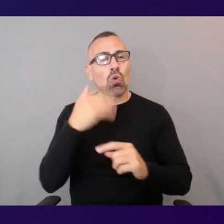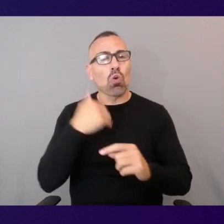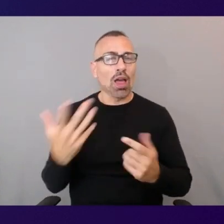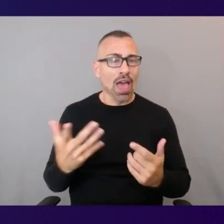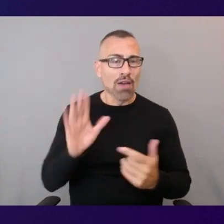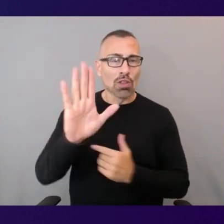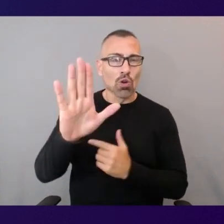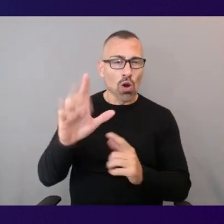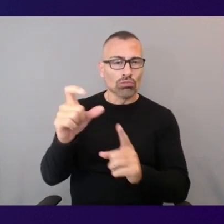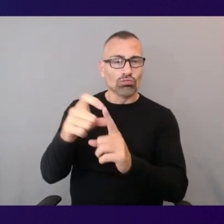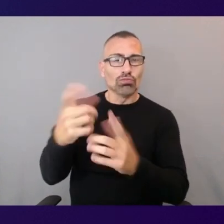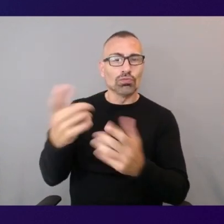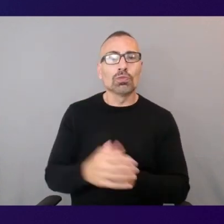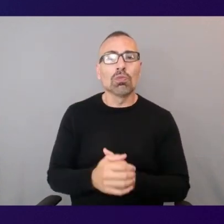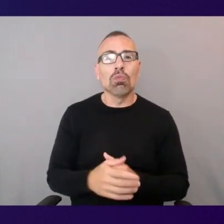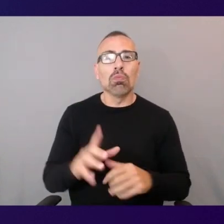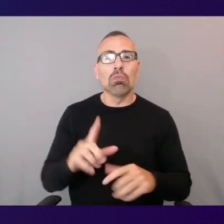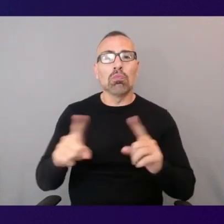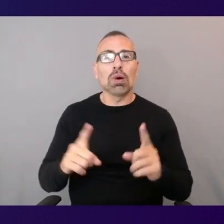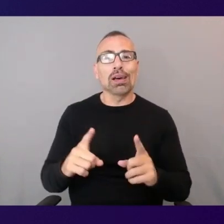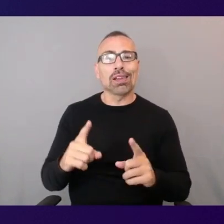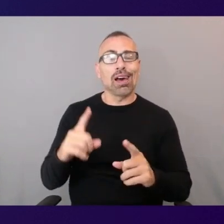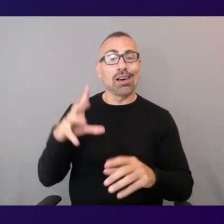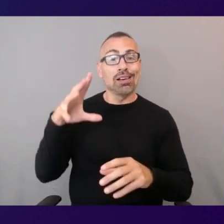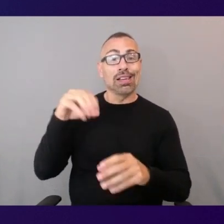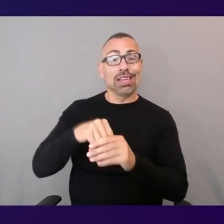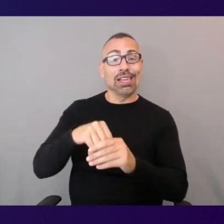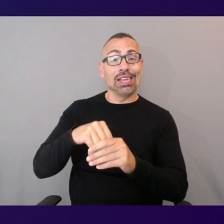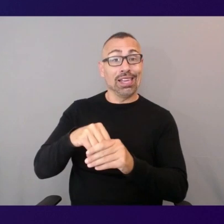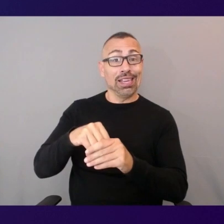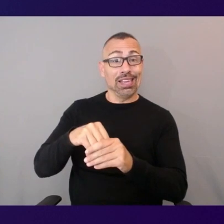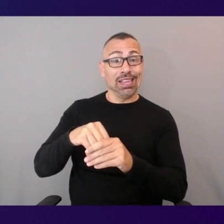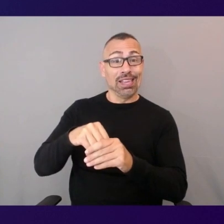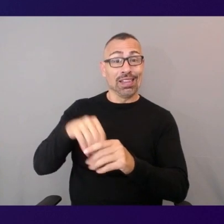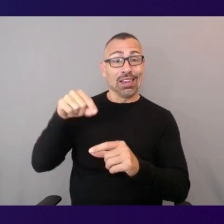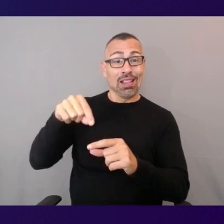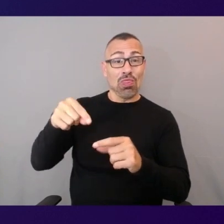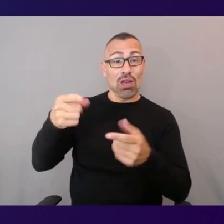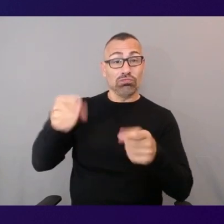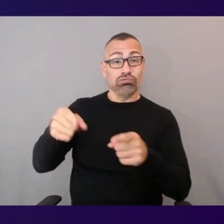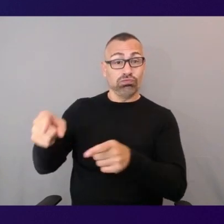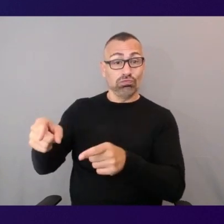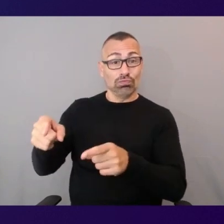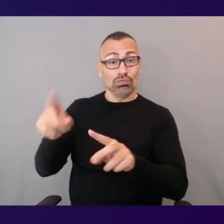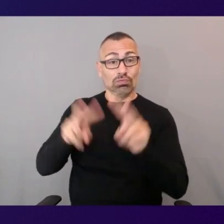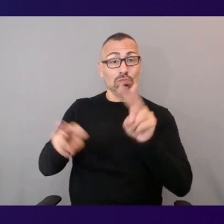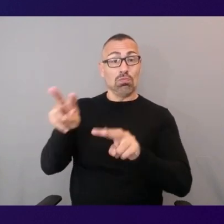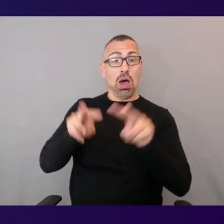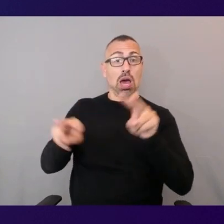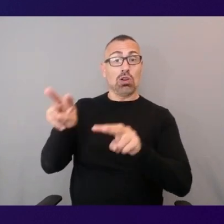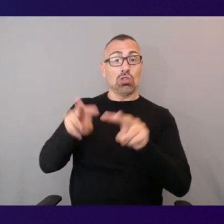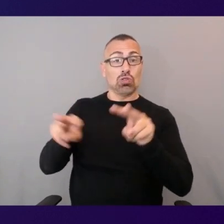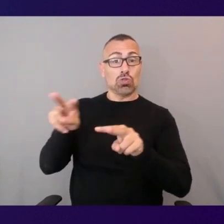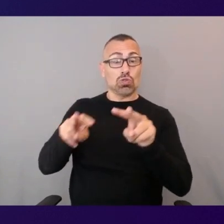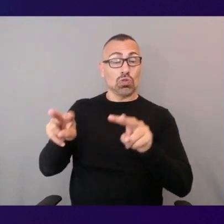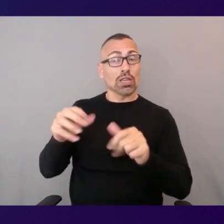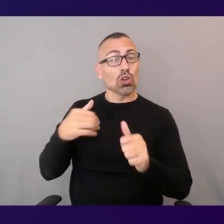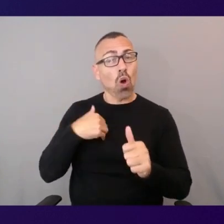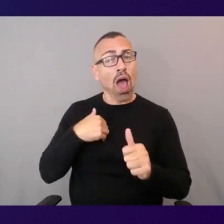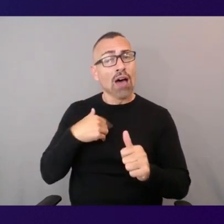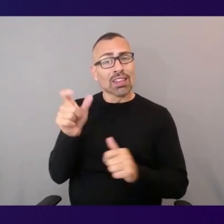monitoring capabilities in general with the service, being able to get information from the instance inside the instance